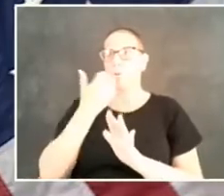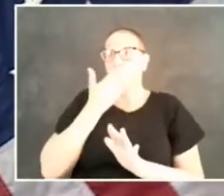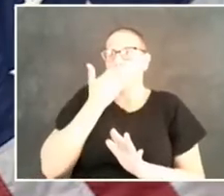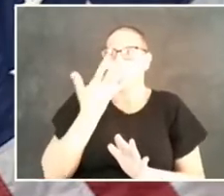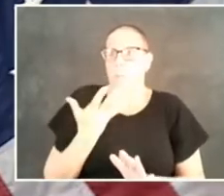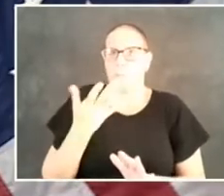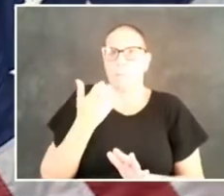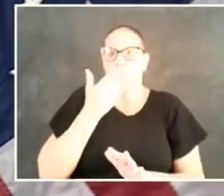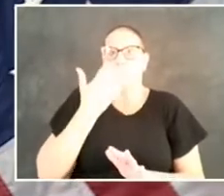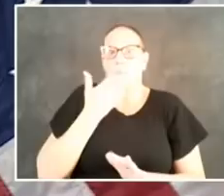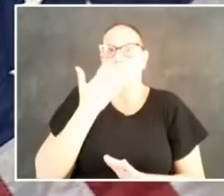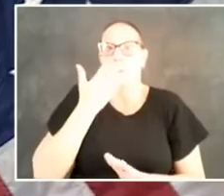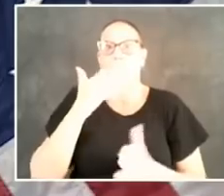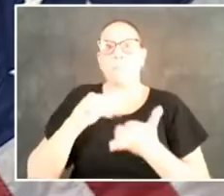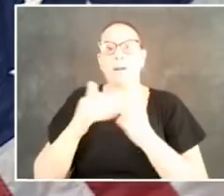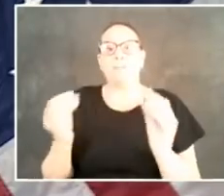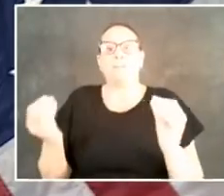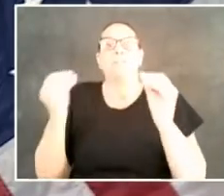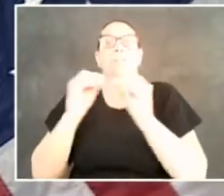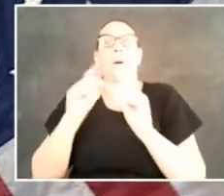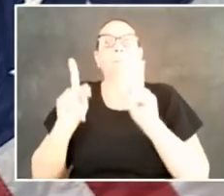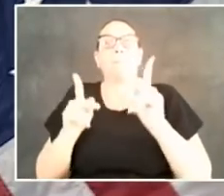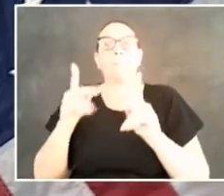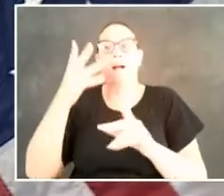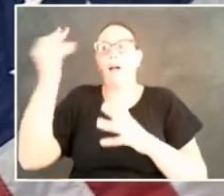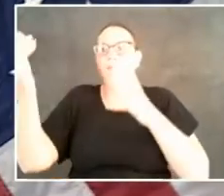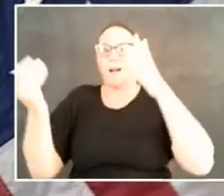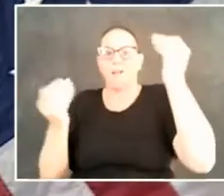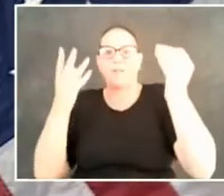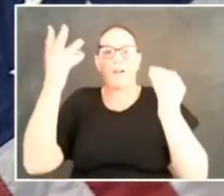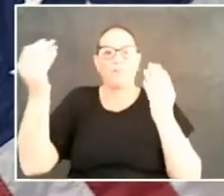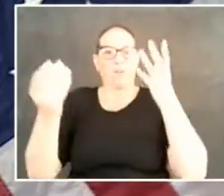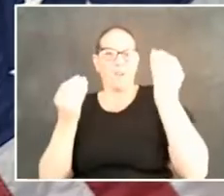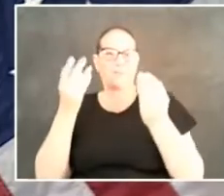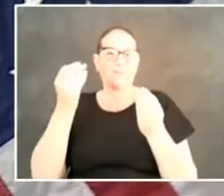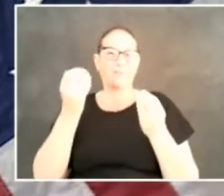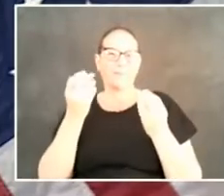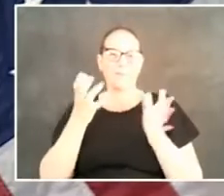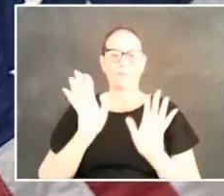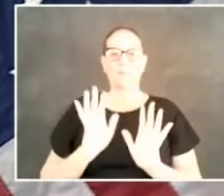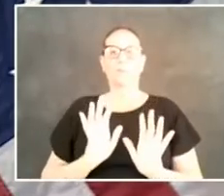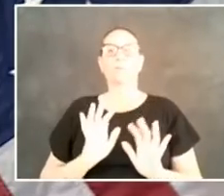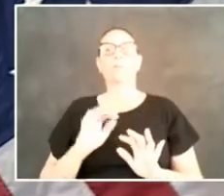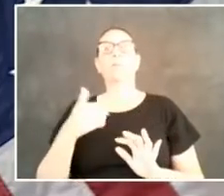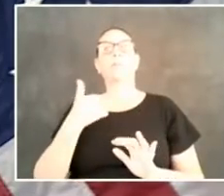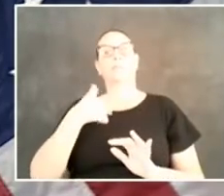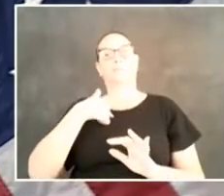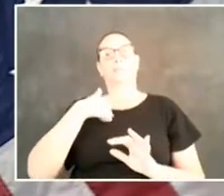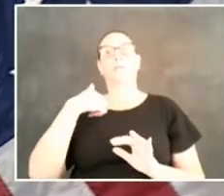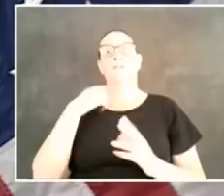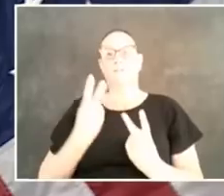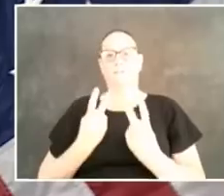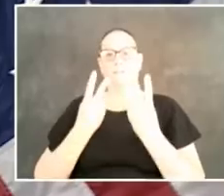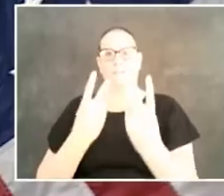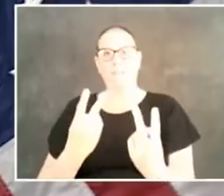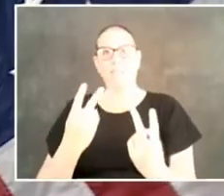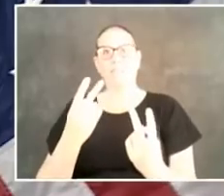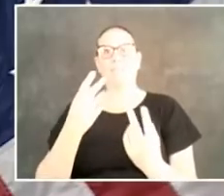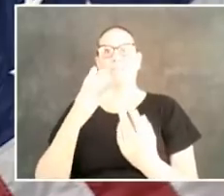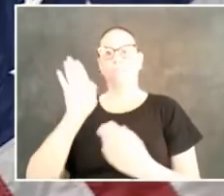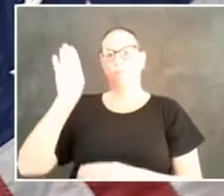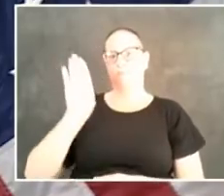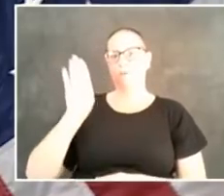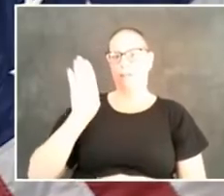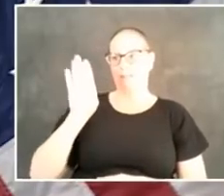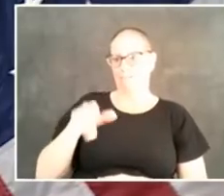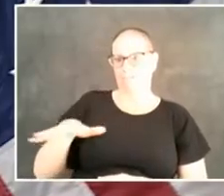saw the open street on Prospect Park West, and it looked like things were going well. Charlene reported that